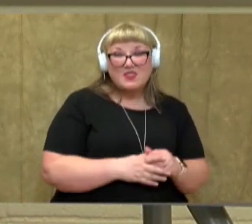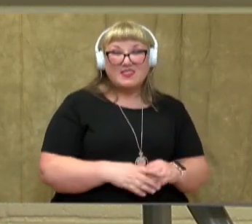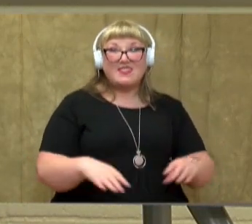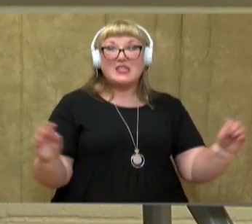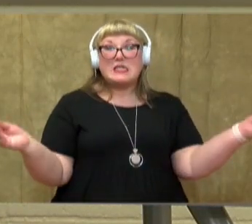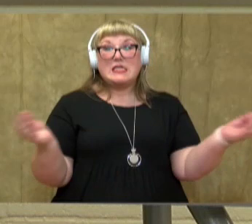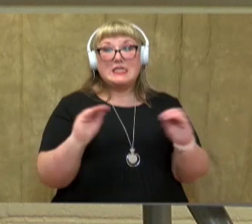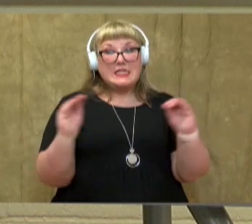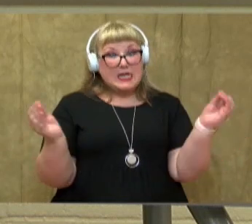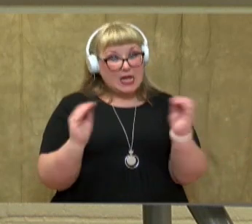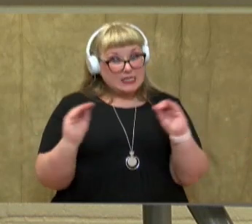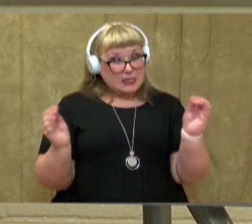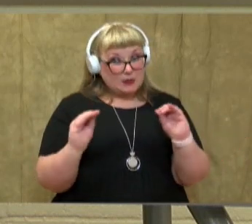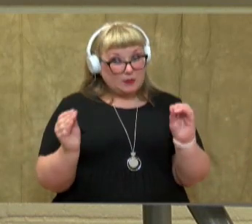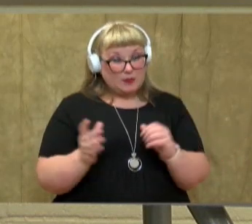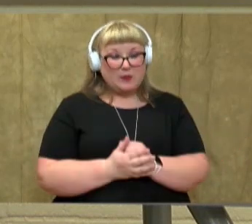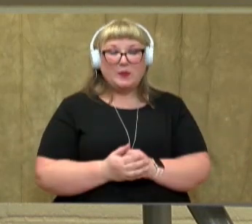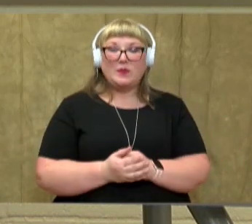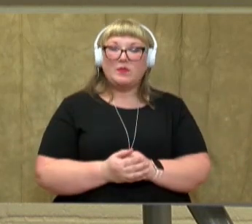blue basket is empty.